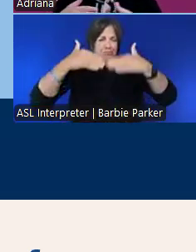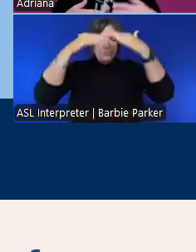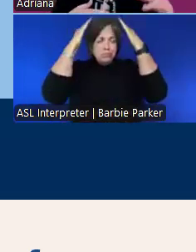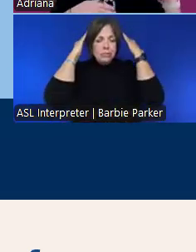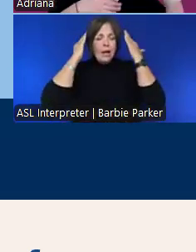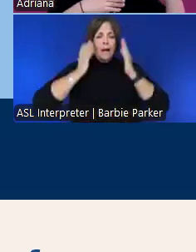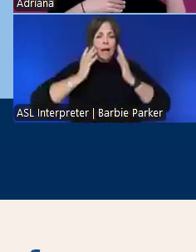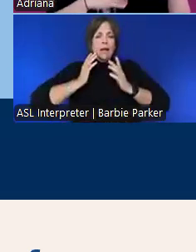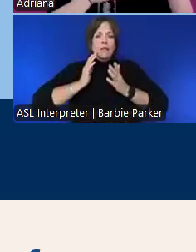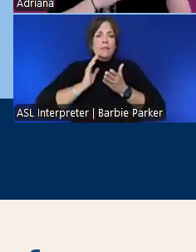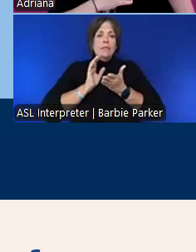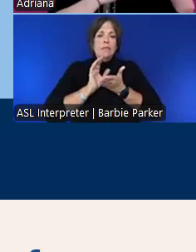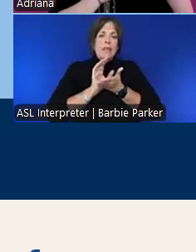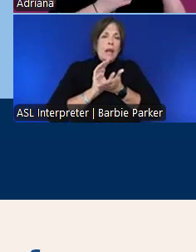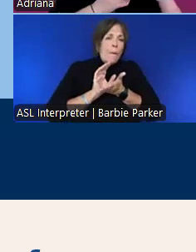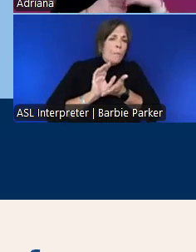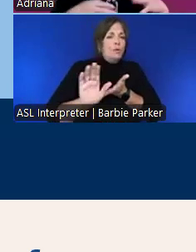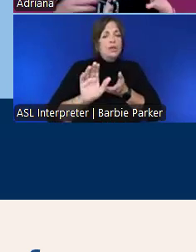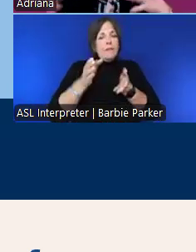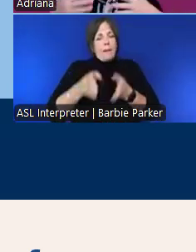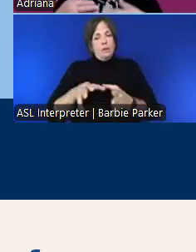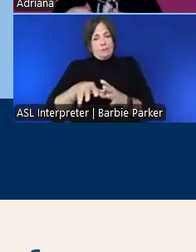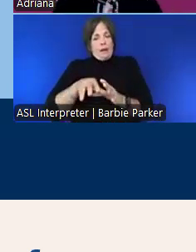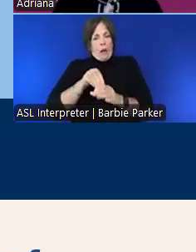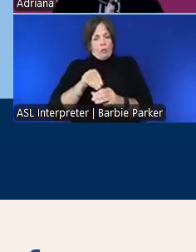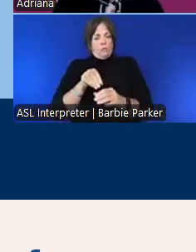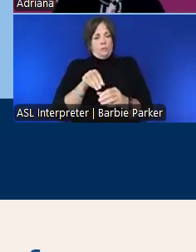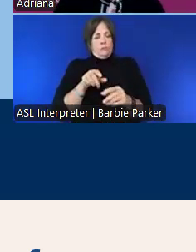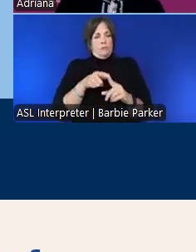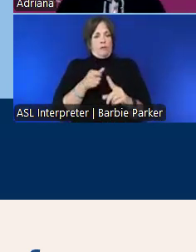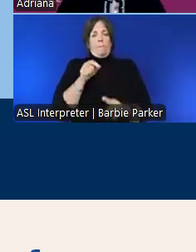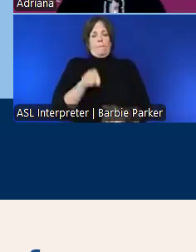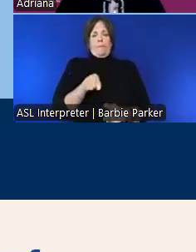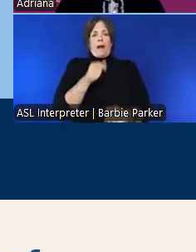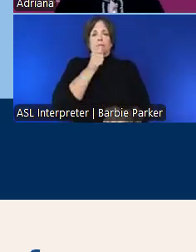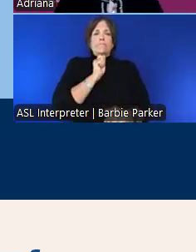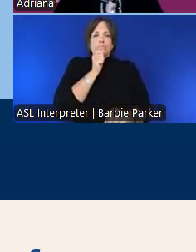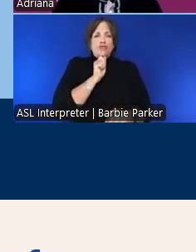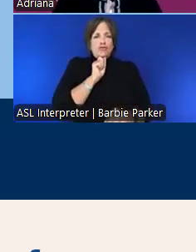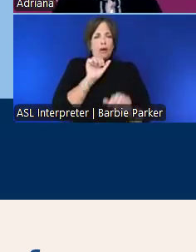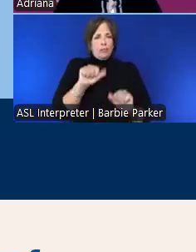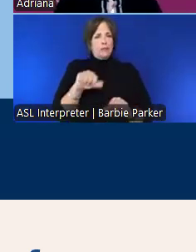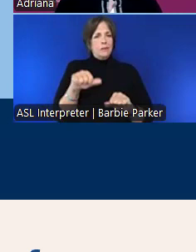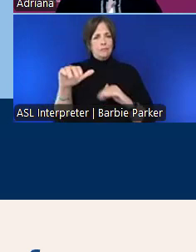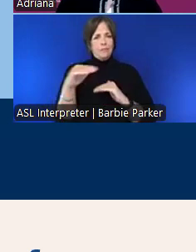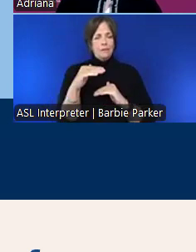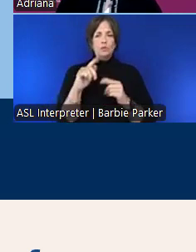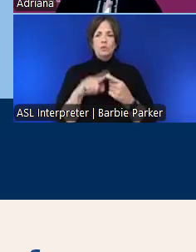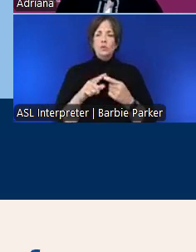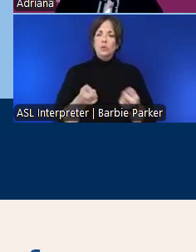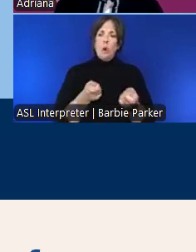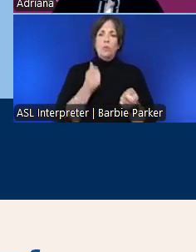person outside of that window of tolerance that all of us have to cope with the day-to-day stress. You know,